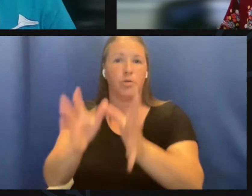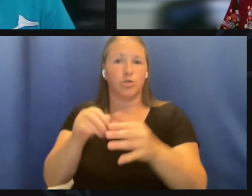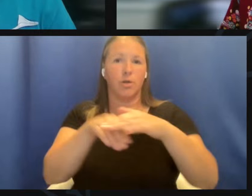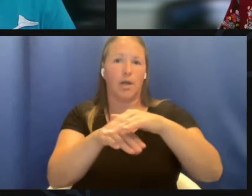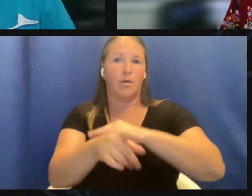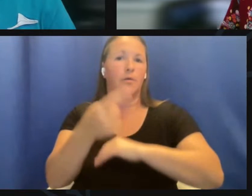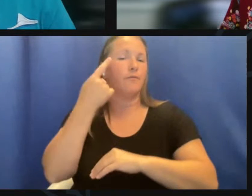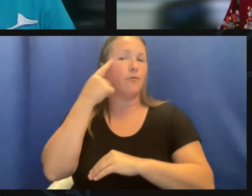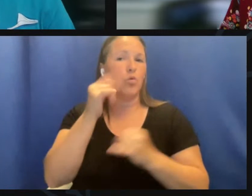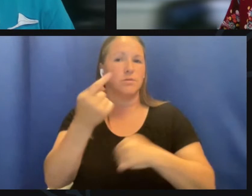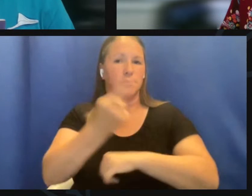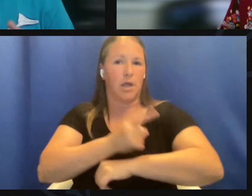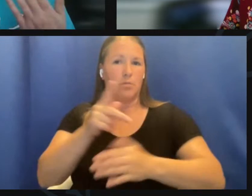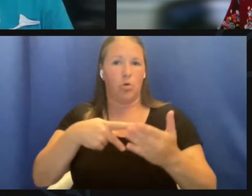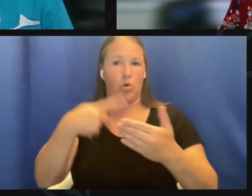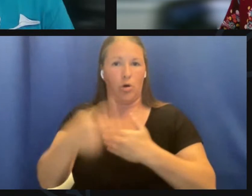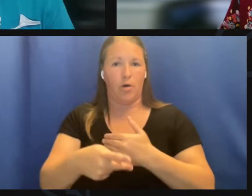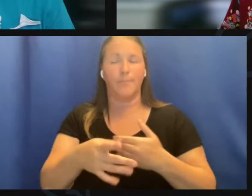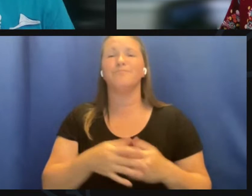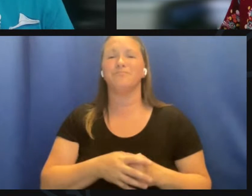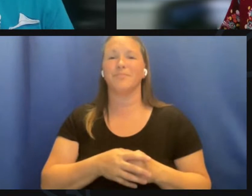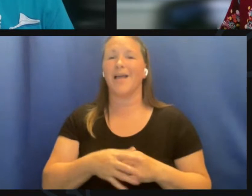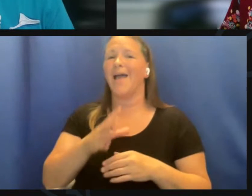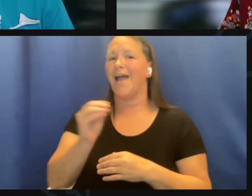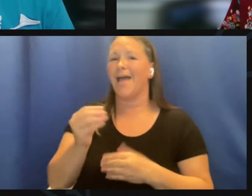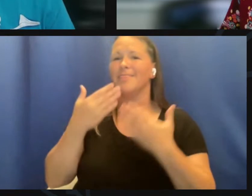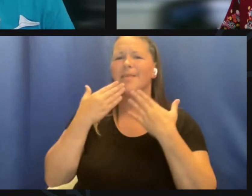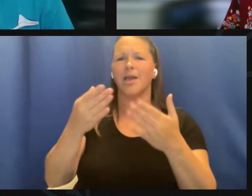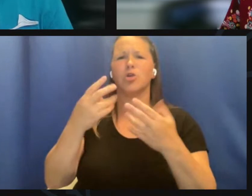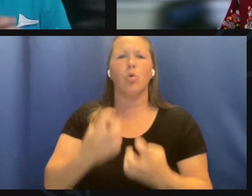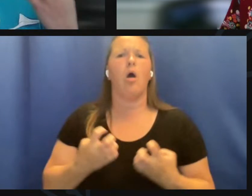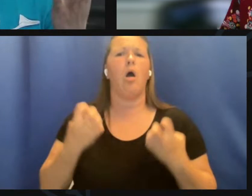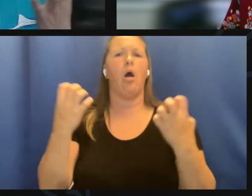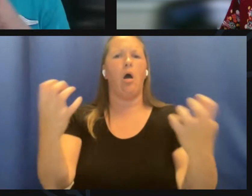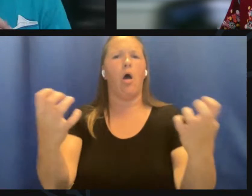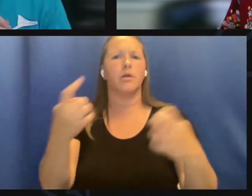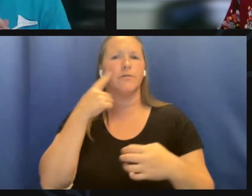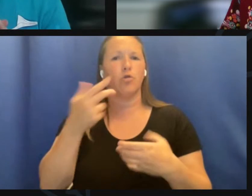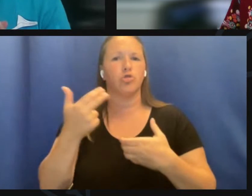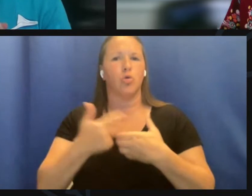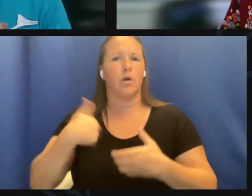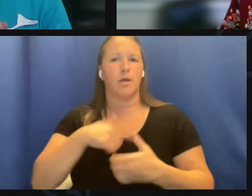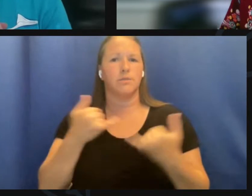today's program. And as always, thank you to our audience for joining this afternoon because we couldn't have these programs